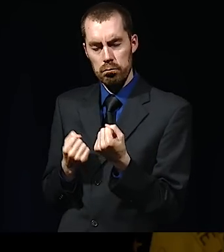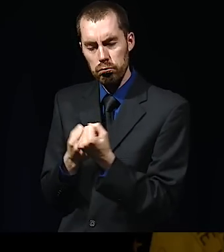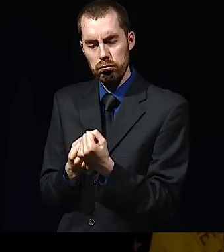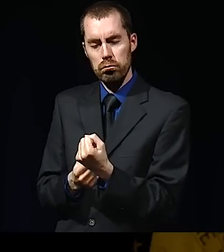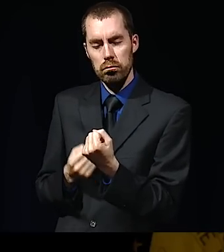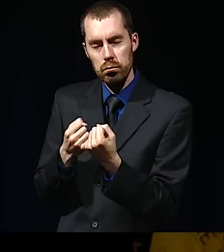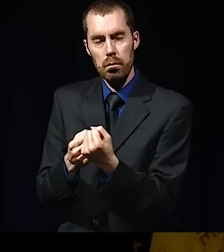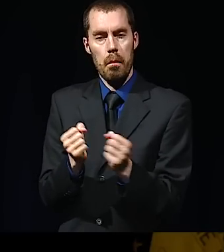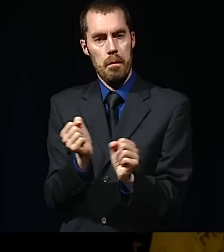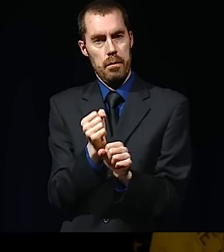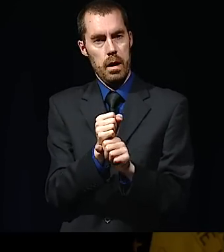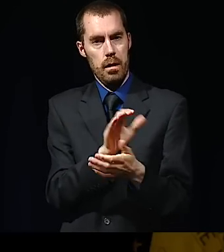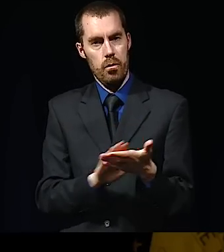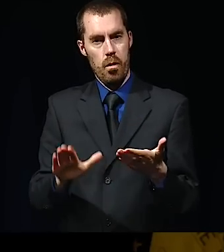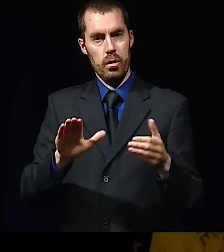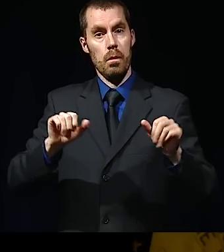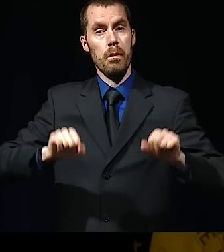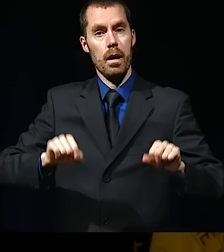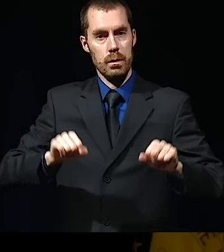college possible for you.